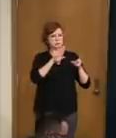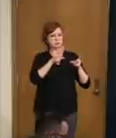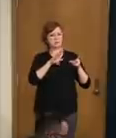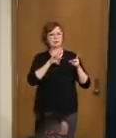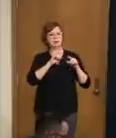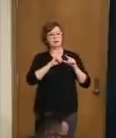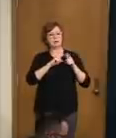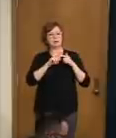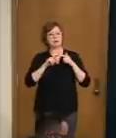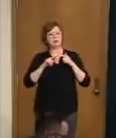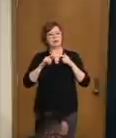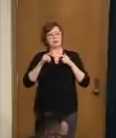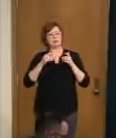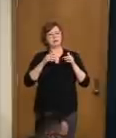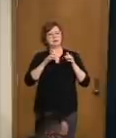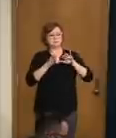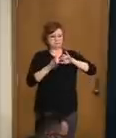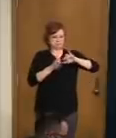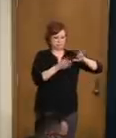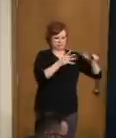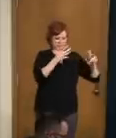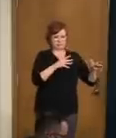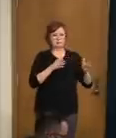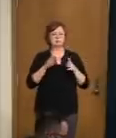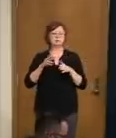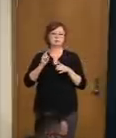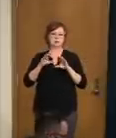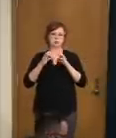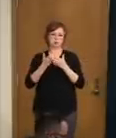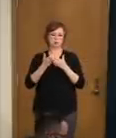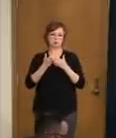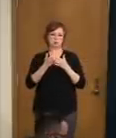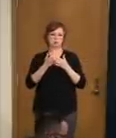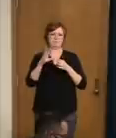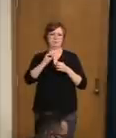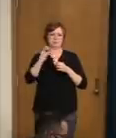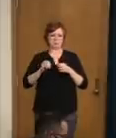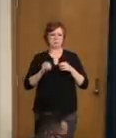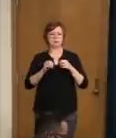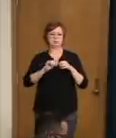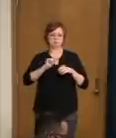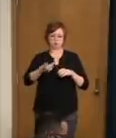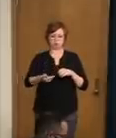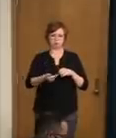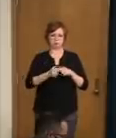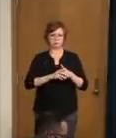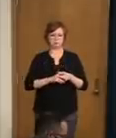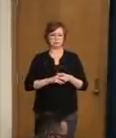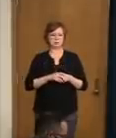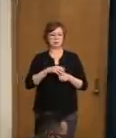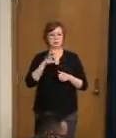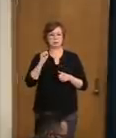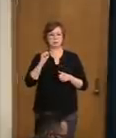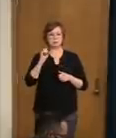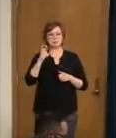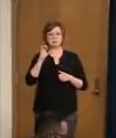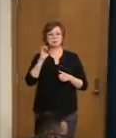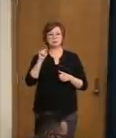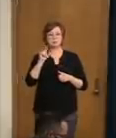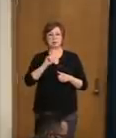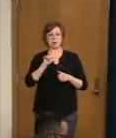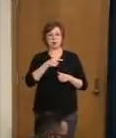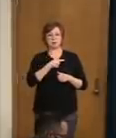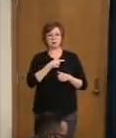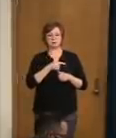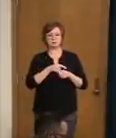to the predictability of you understanding what type of numbers we're going to be getting later on in the year to support the program. But